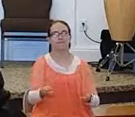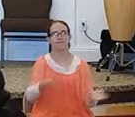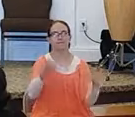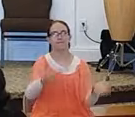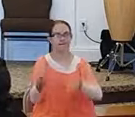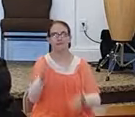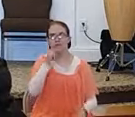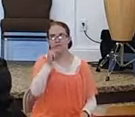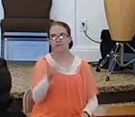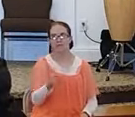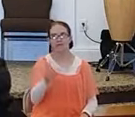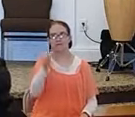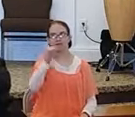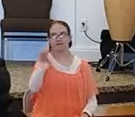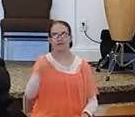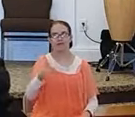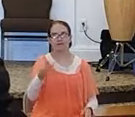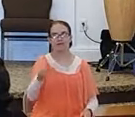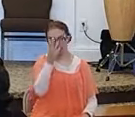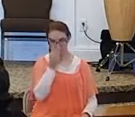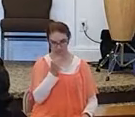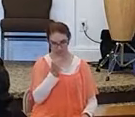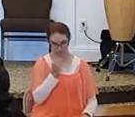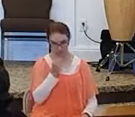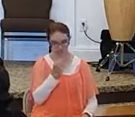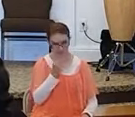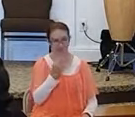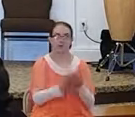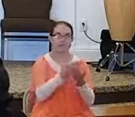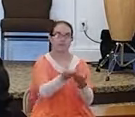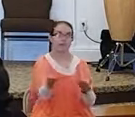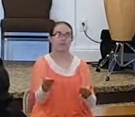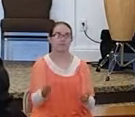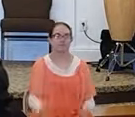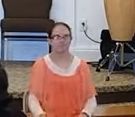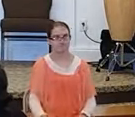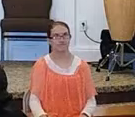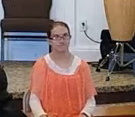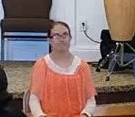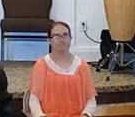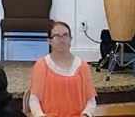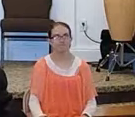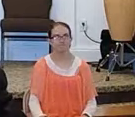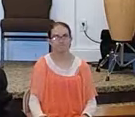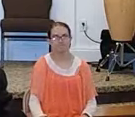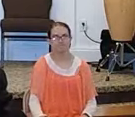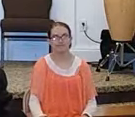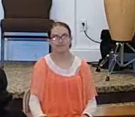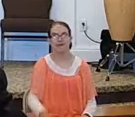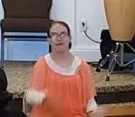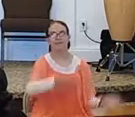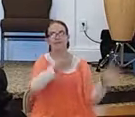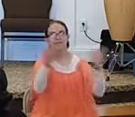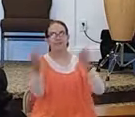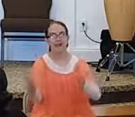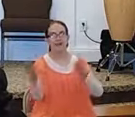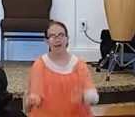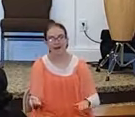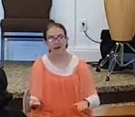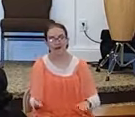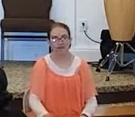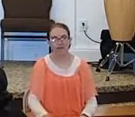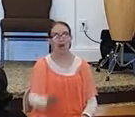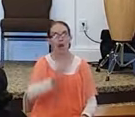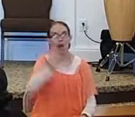First he told them, he said, Lazarus is asleep. And they said, well, if he's sleeping, that's a good thing. Then he just said, he's dead.